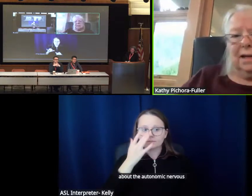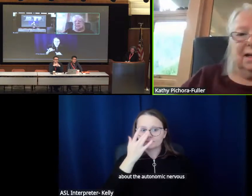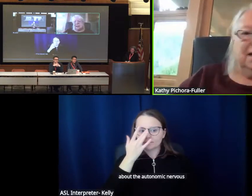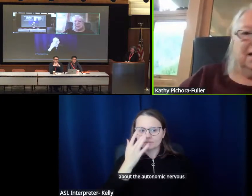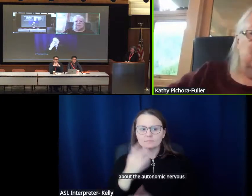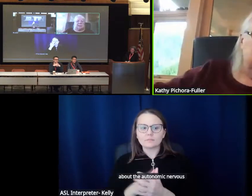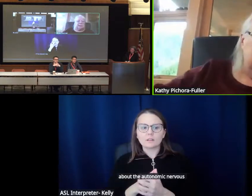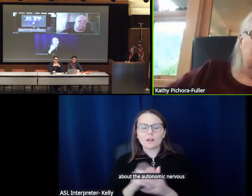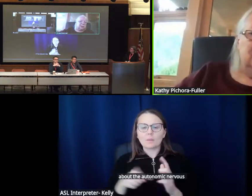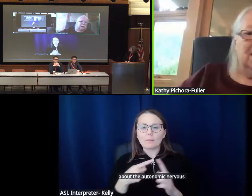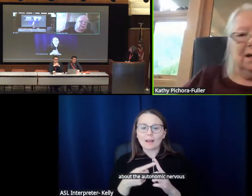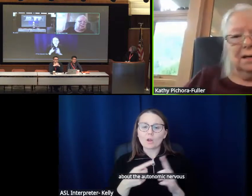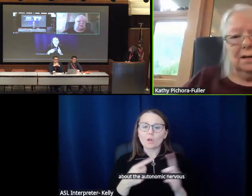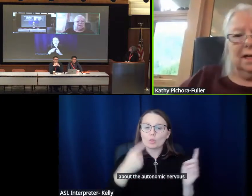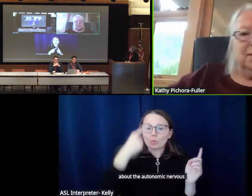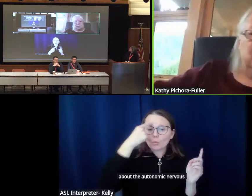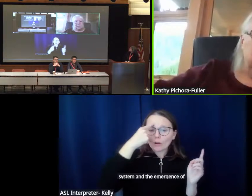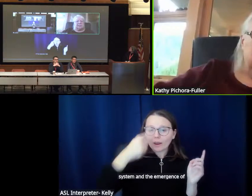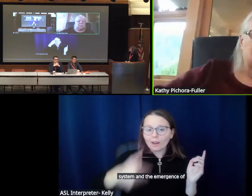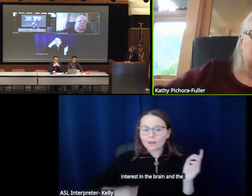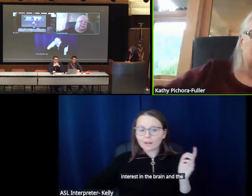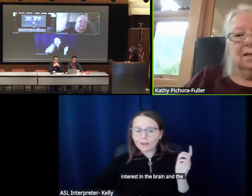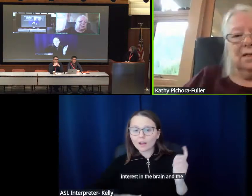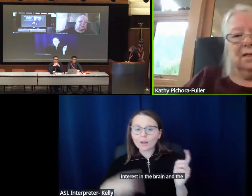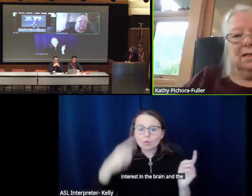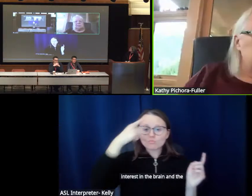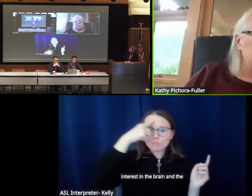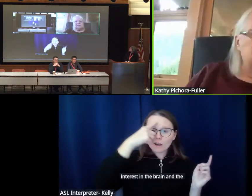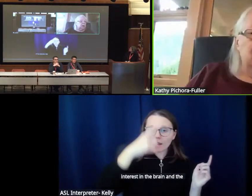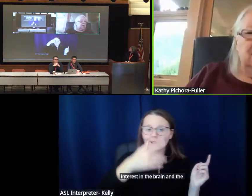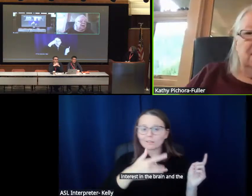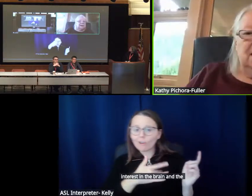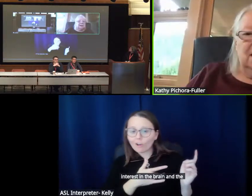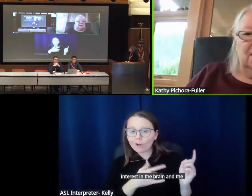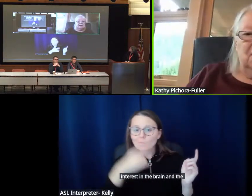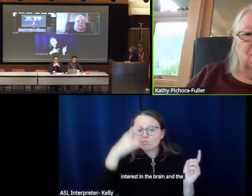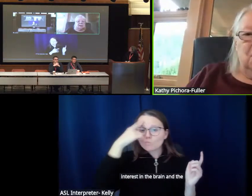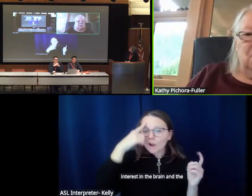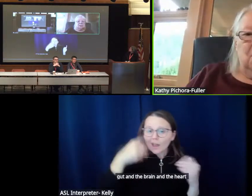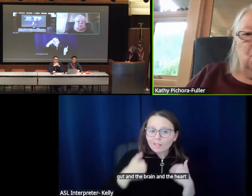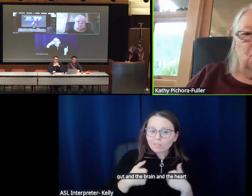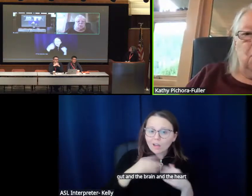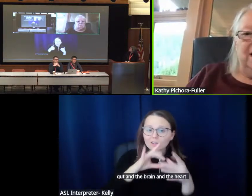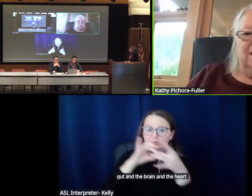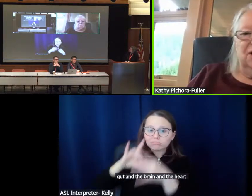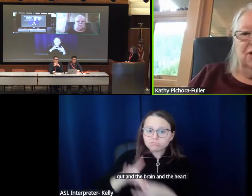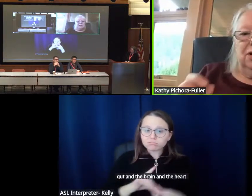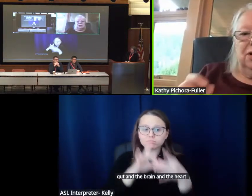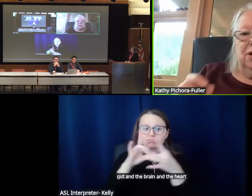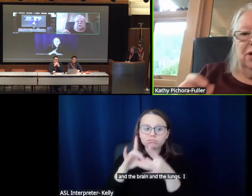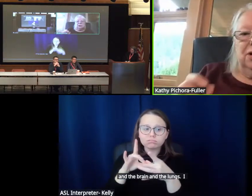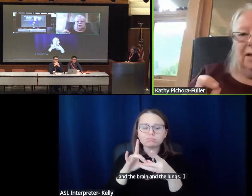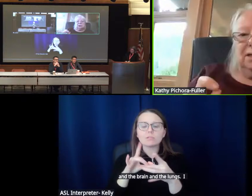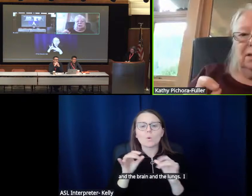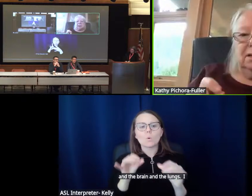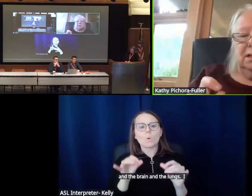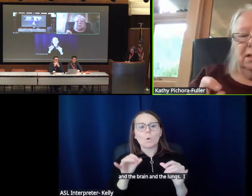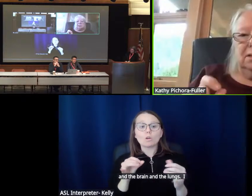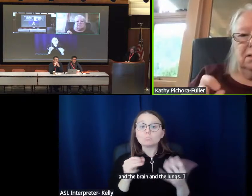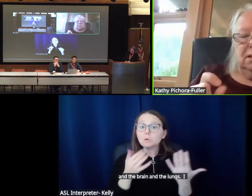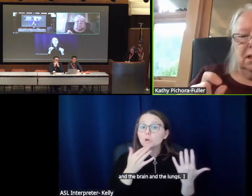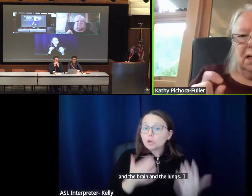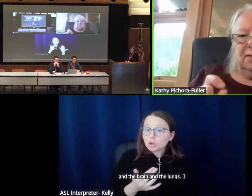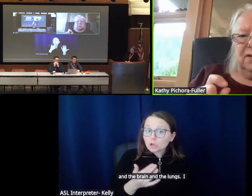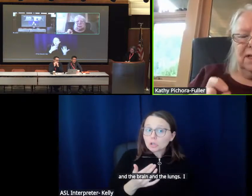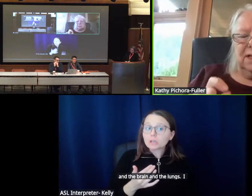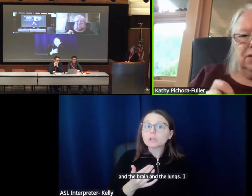gut and the brain and the heart and the brain and the lungs. And so I think, it's good, it's practical